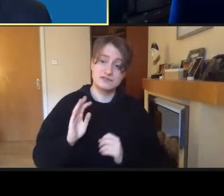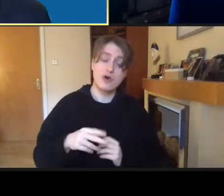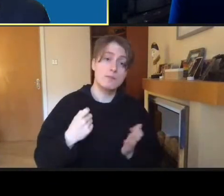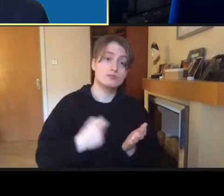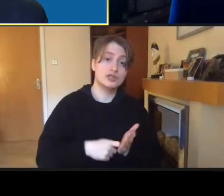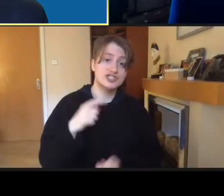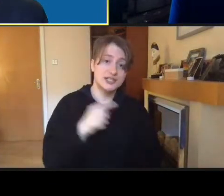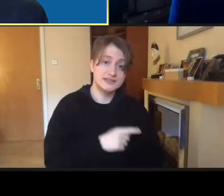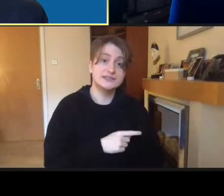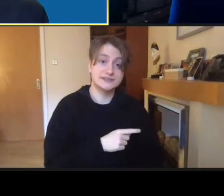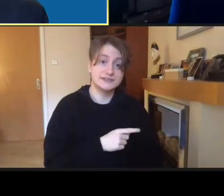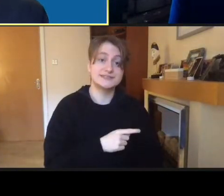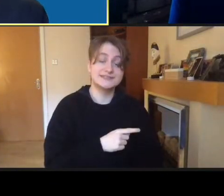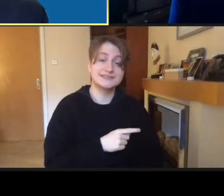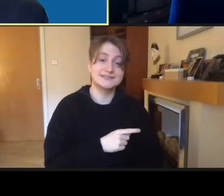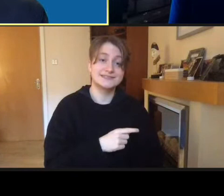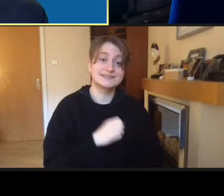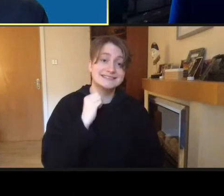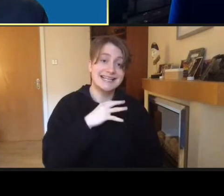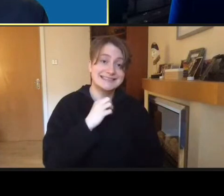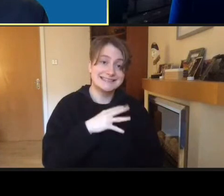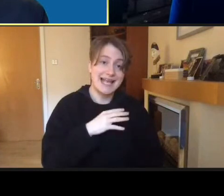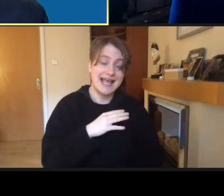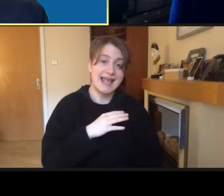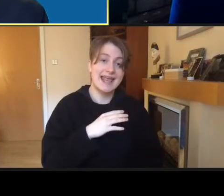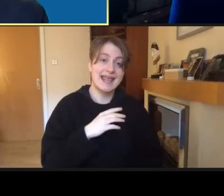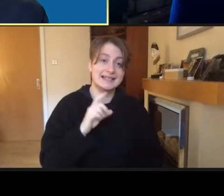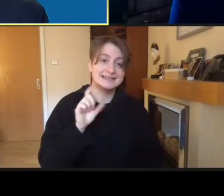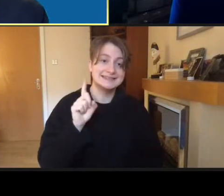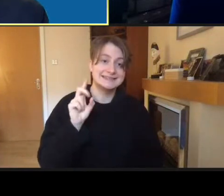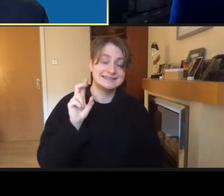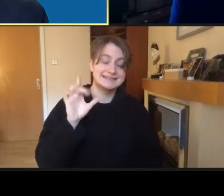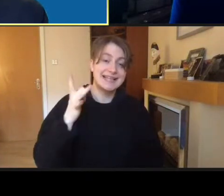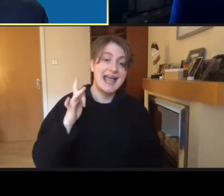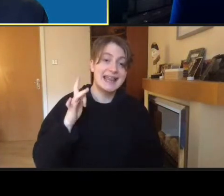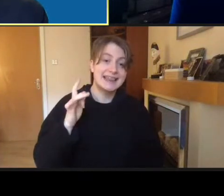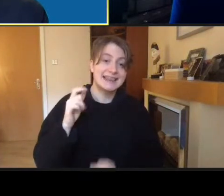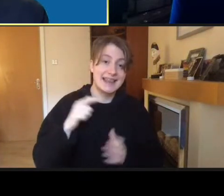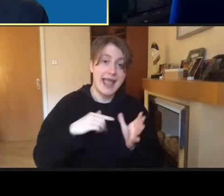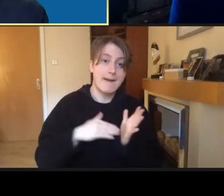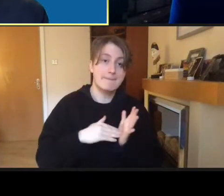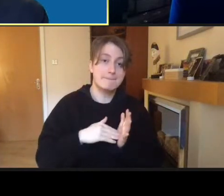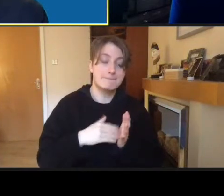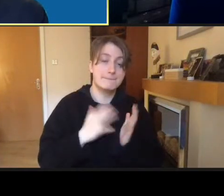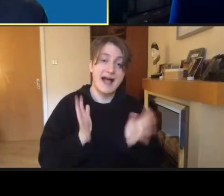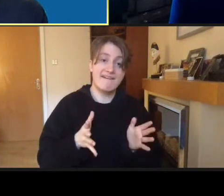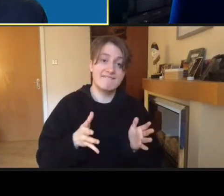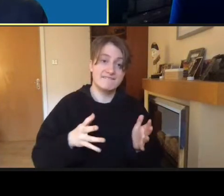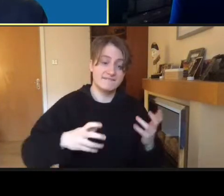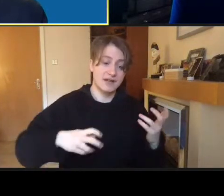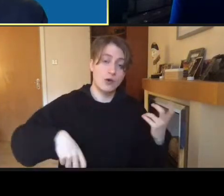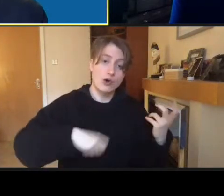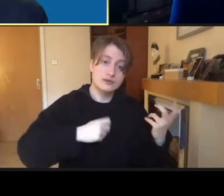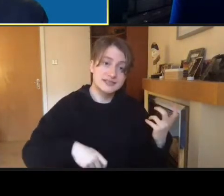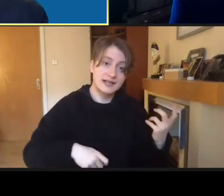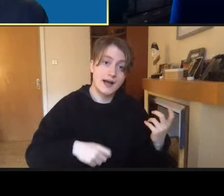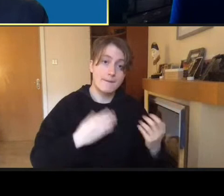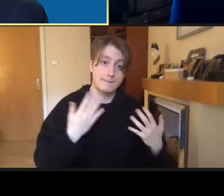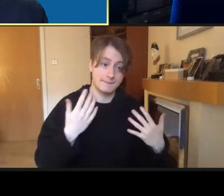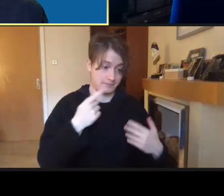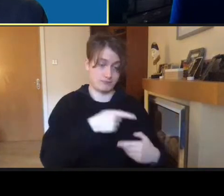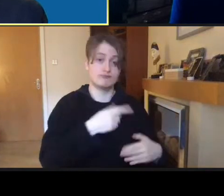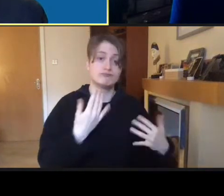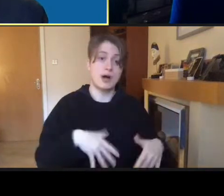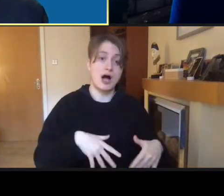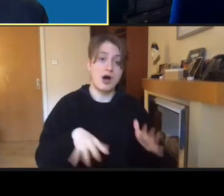days. Saturday morning at 10 a.m. we have our Promenade concert, and you've recorded something